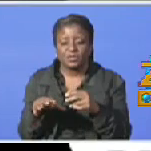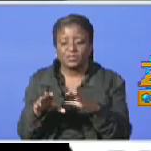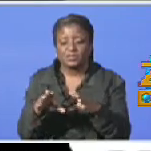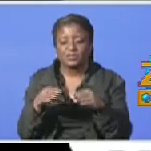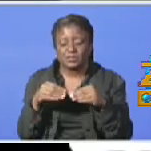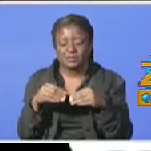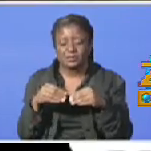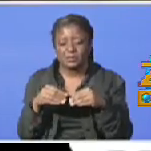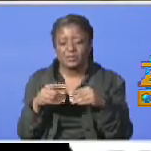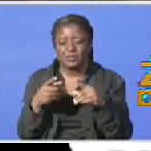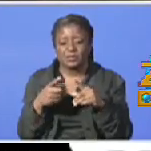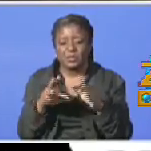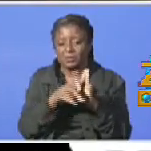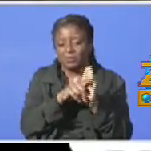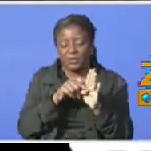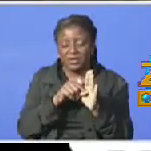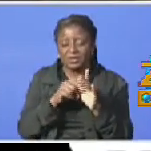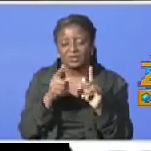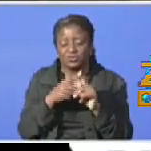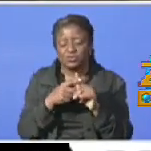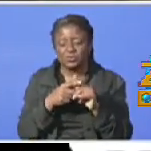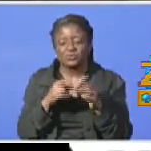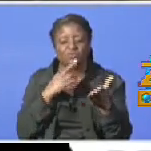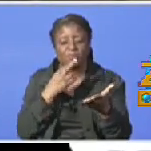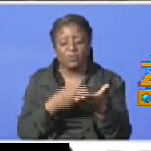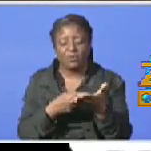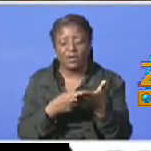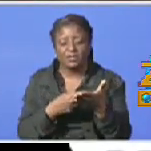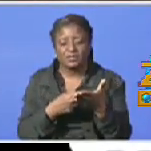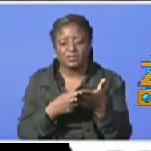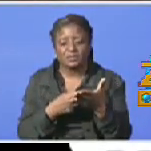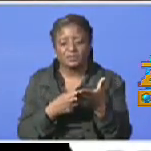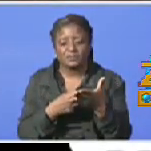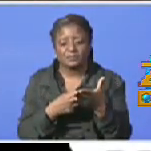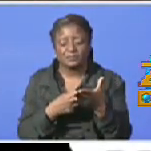back with recommendations ahead of the special 1986 CHOGM in London.